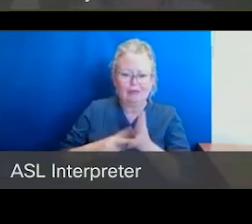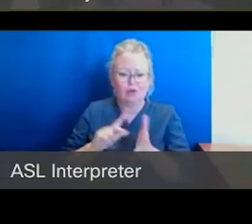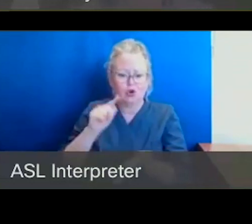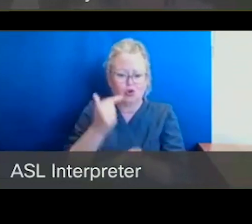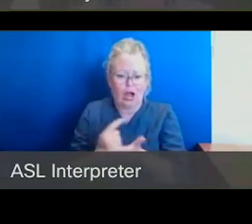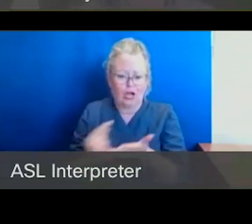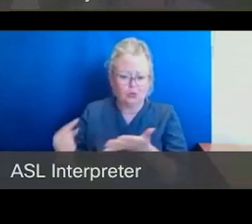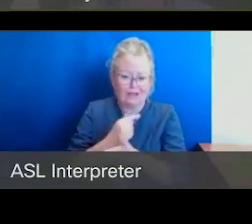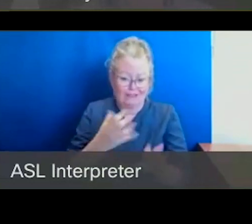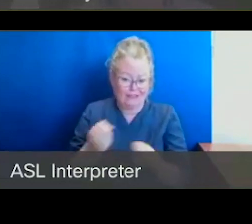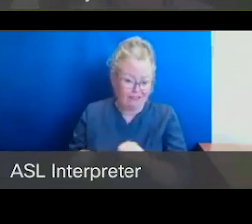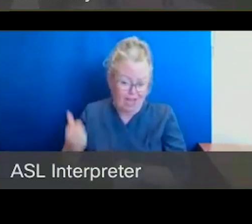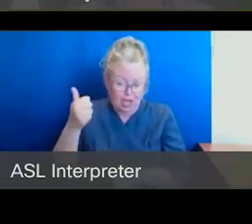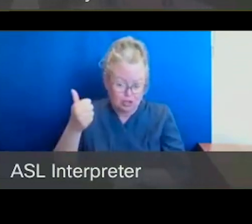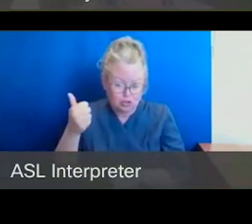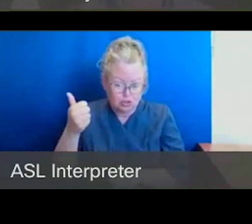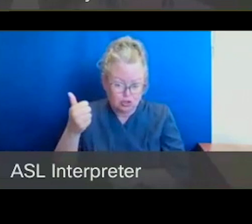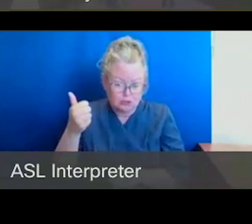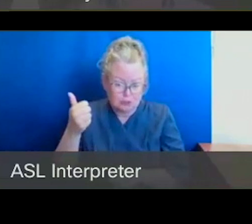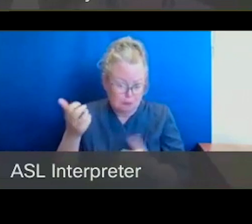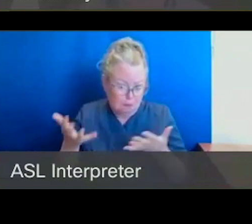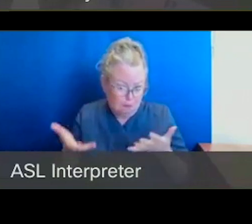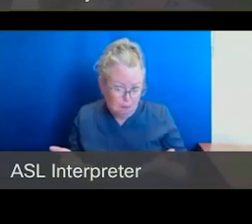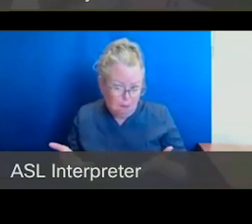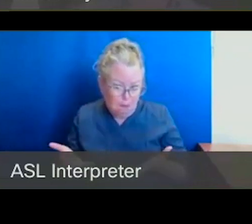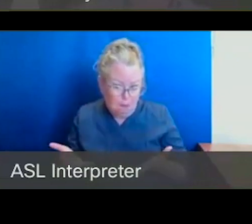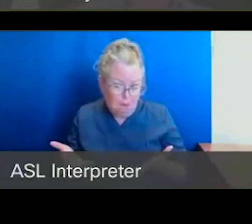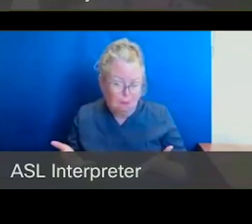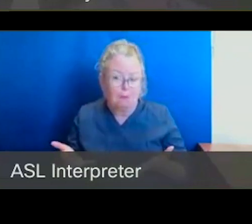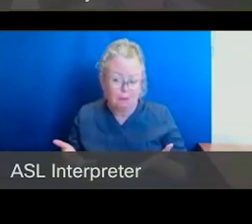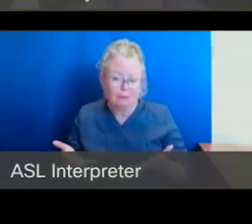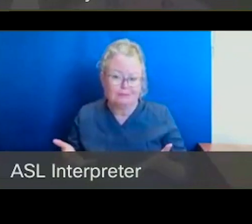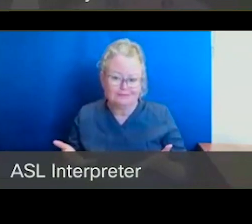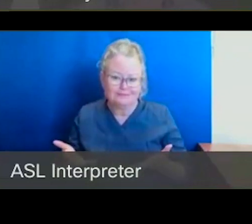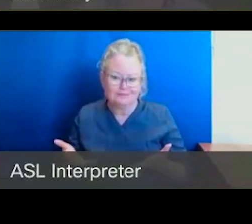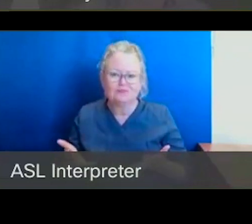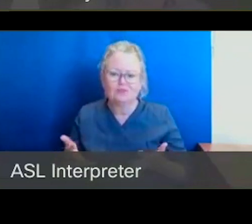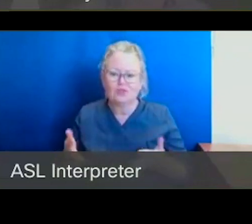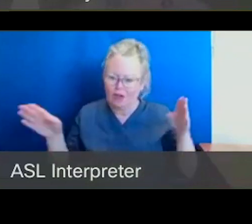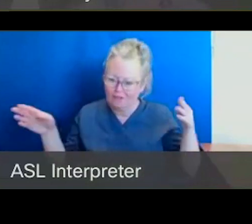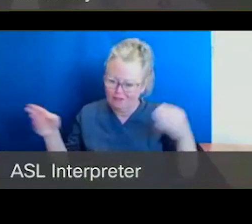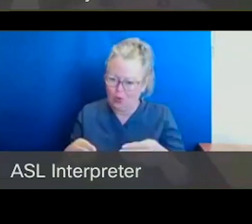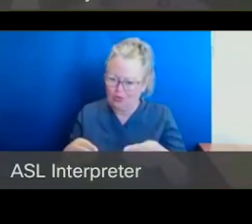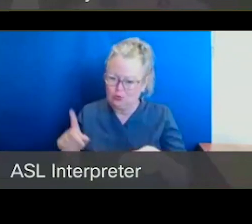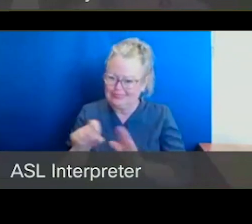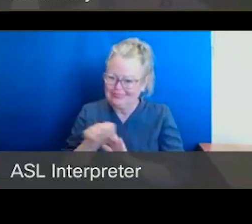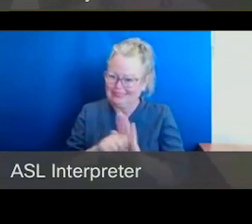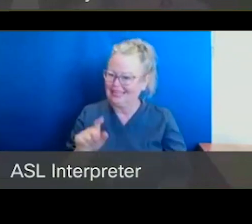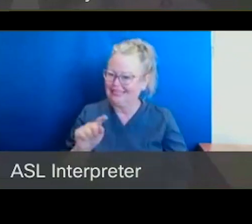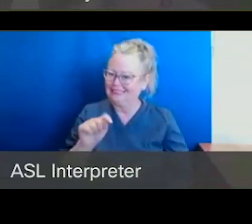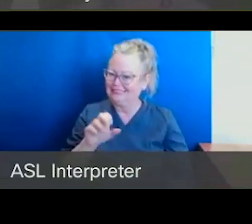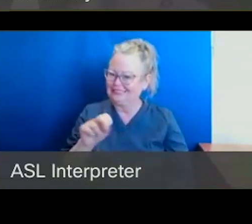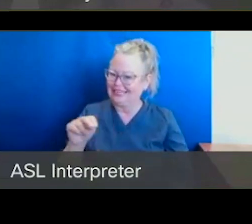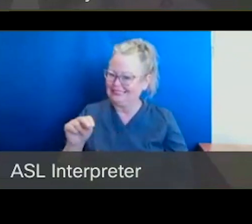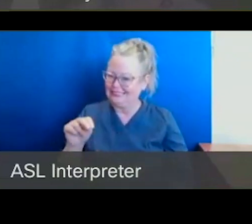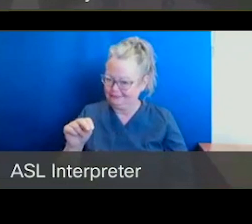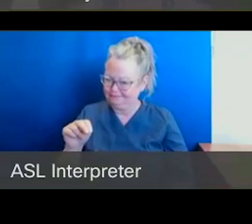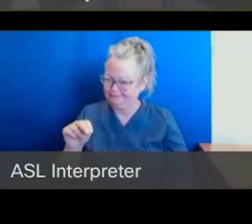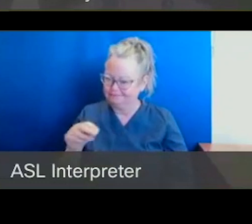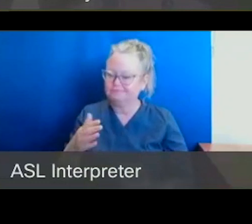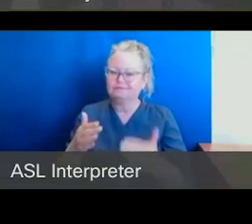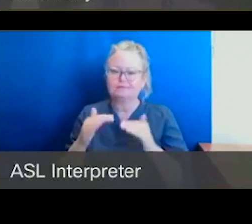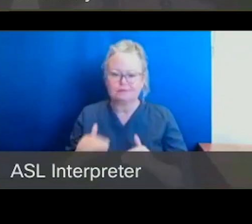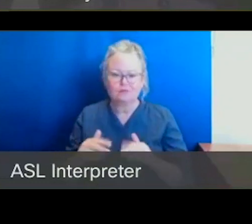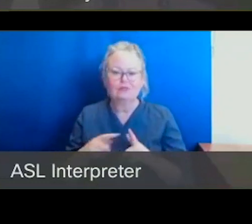receive college credit if they went to a public school in Tennessee. And also they were very interested in who took these